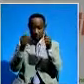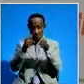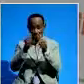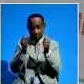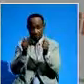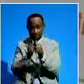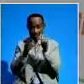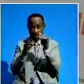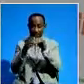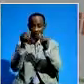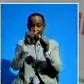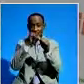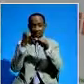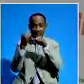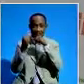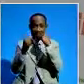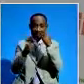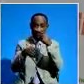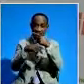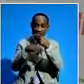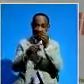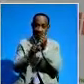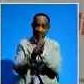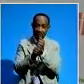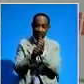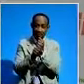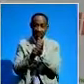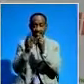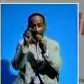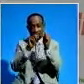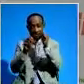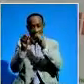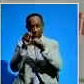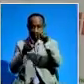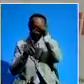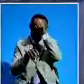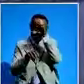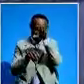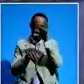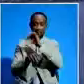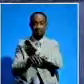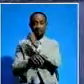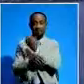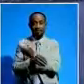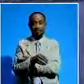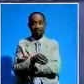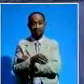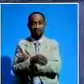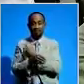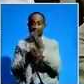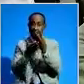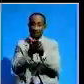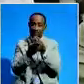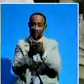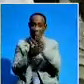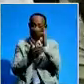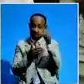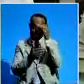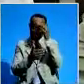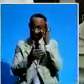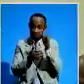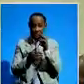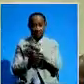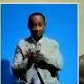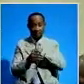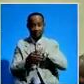in agriculture, manufacturing, tourism, mining and energy. The Finance Minister has also met members of the